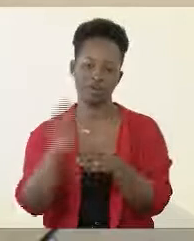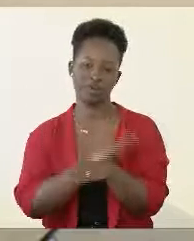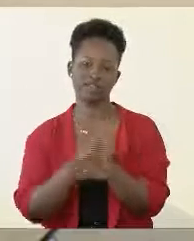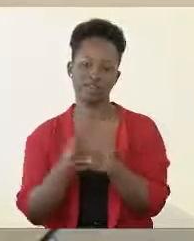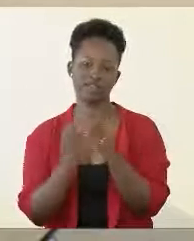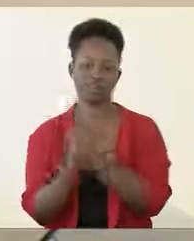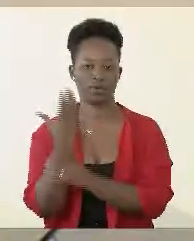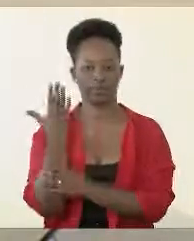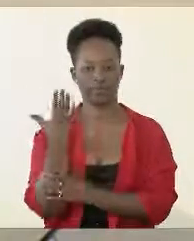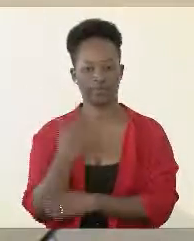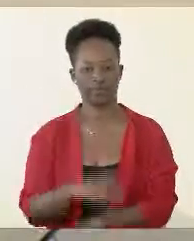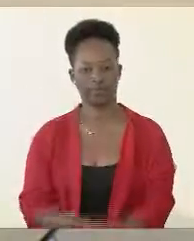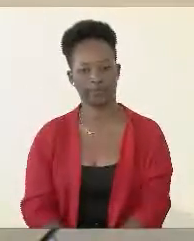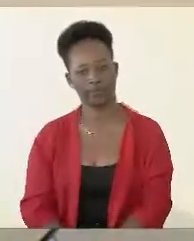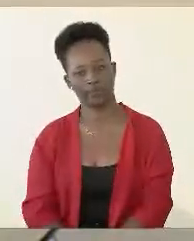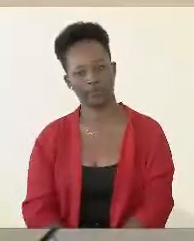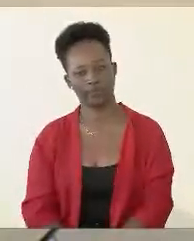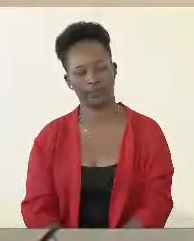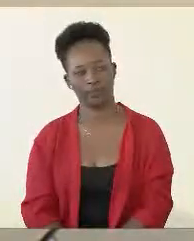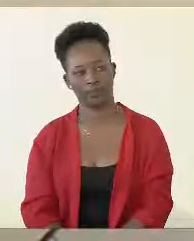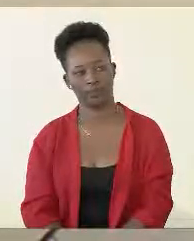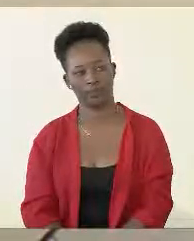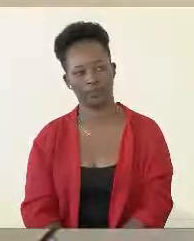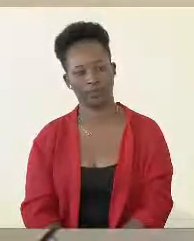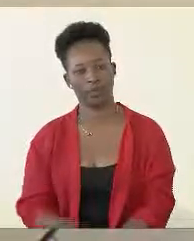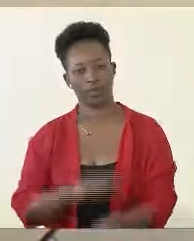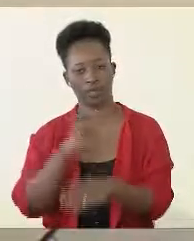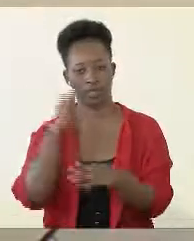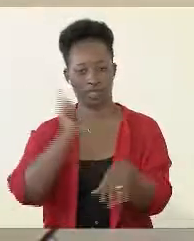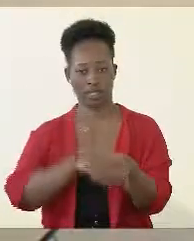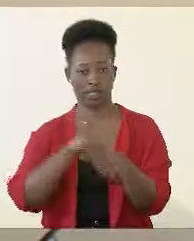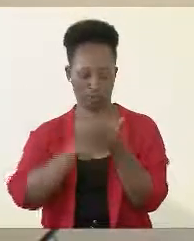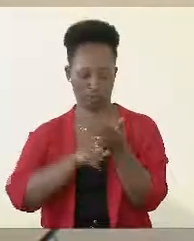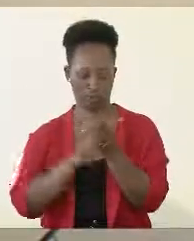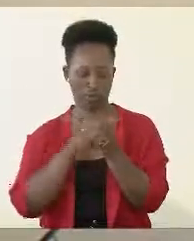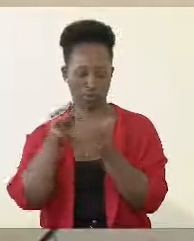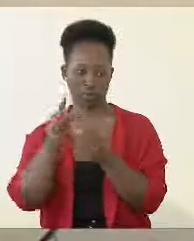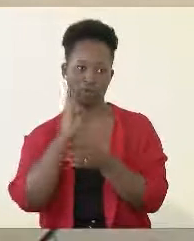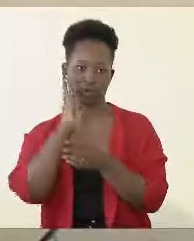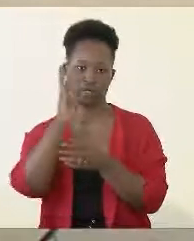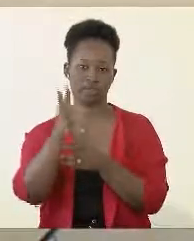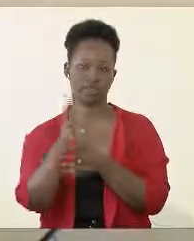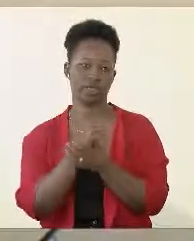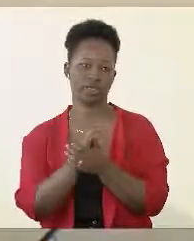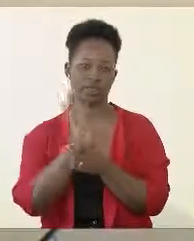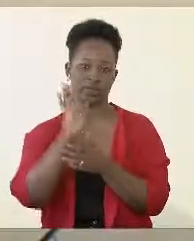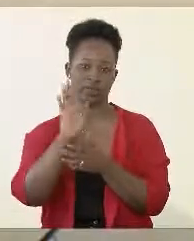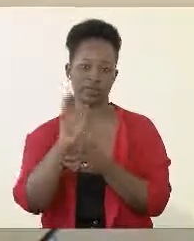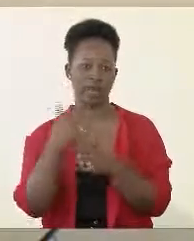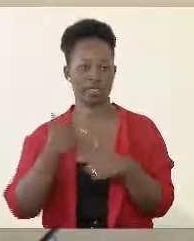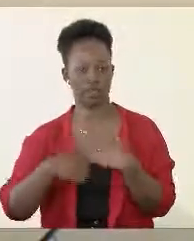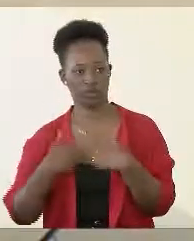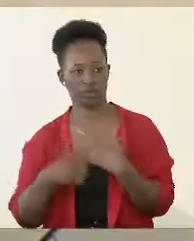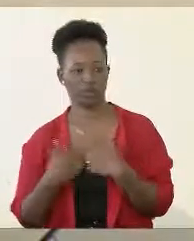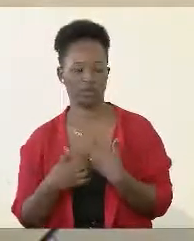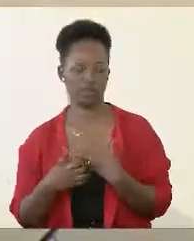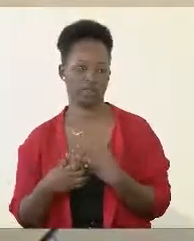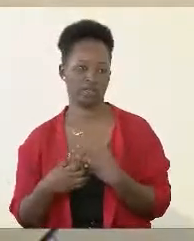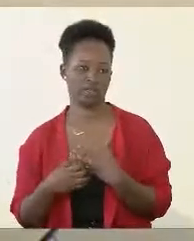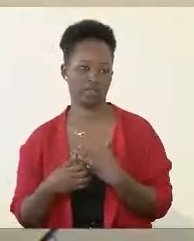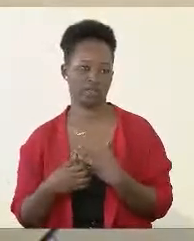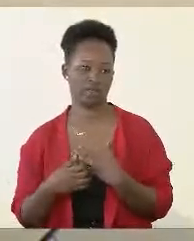growth strategies, still your business will be recognized. You as the sole proprietor, you